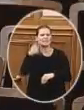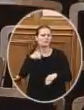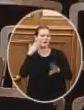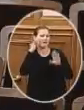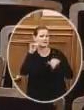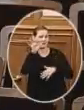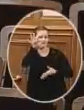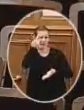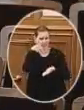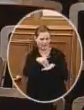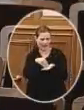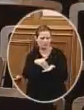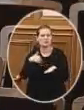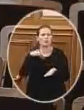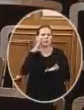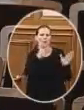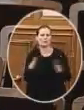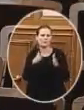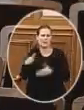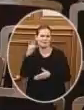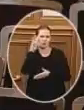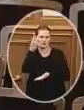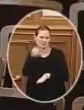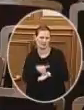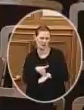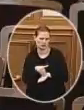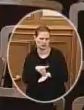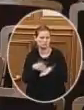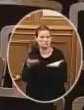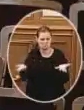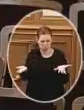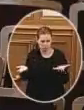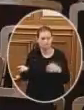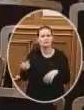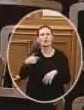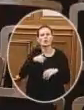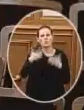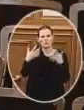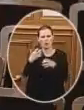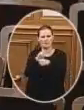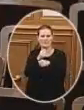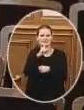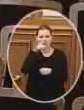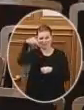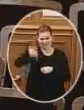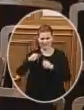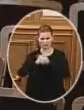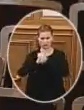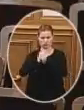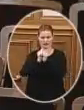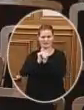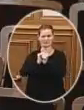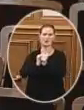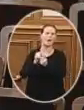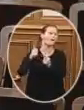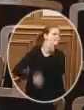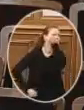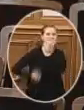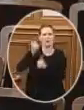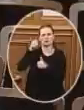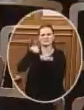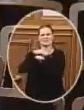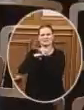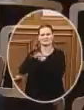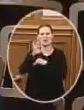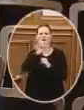this comes off as a success. We've all bought onto the idea that this will be the most accessible America's Cup ever held. So by oversupplying